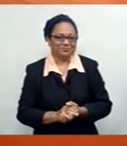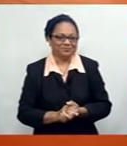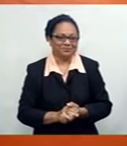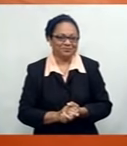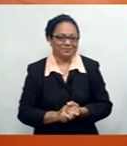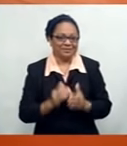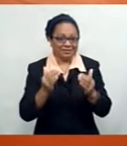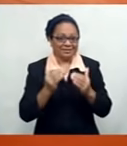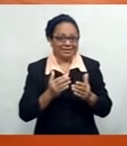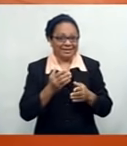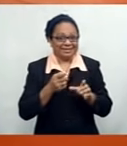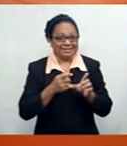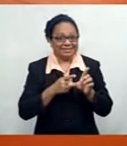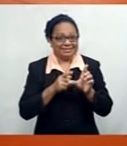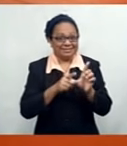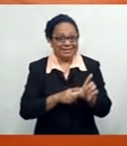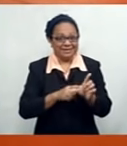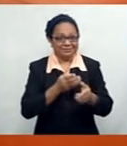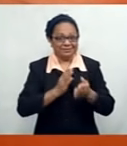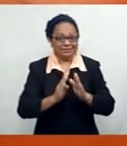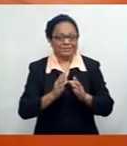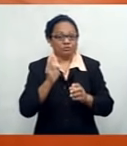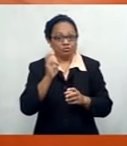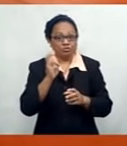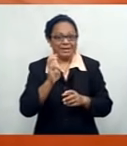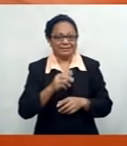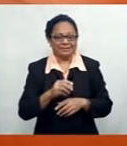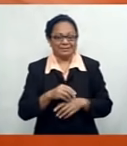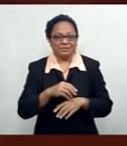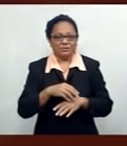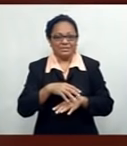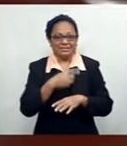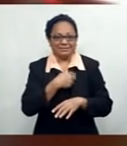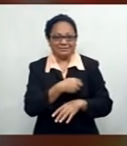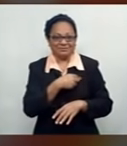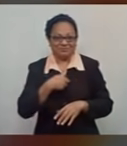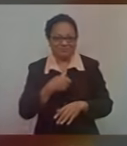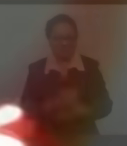And young judoka trains in Switzerland. This and more coming up.